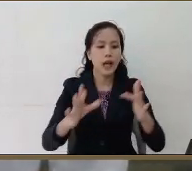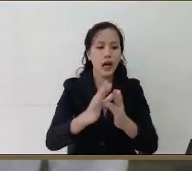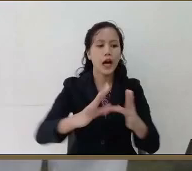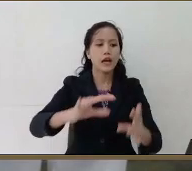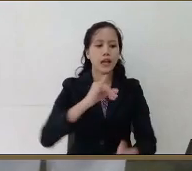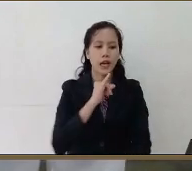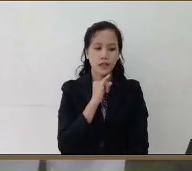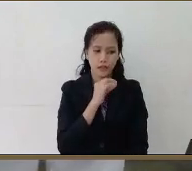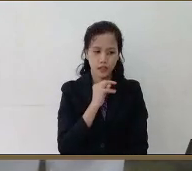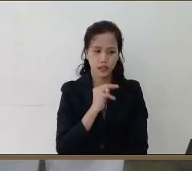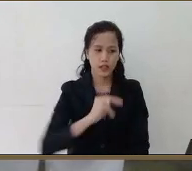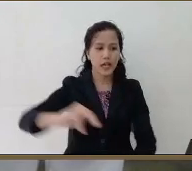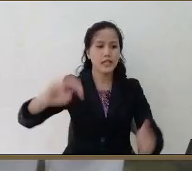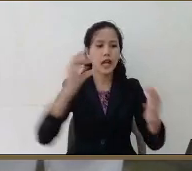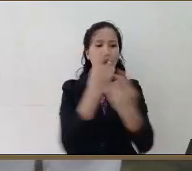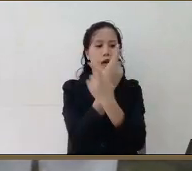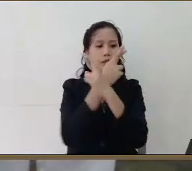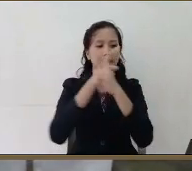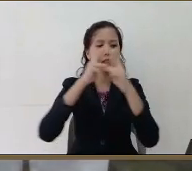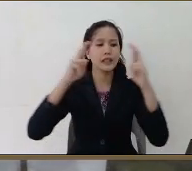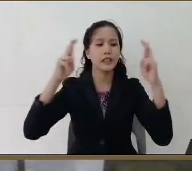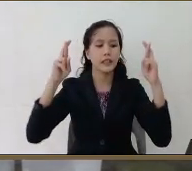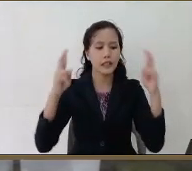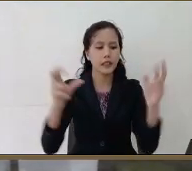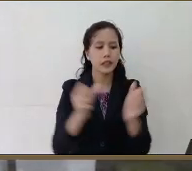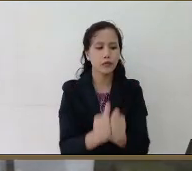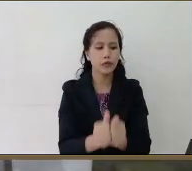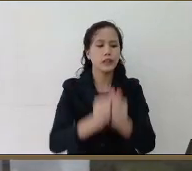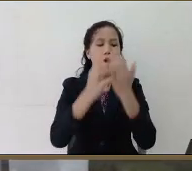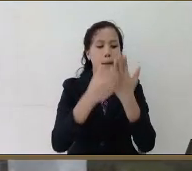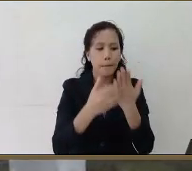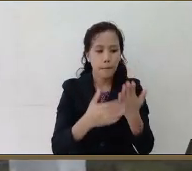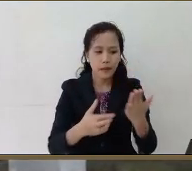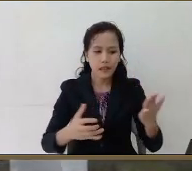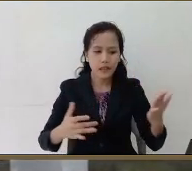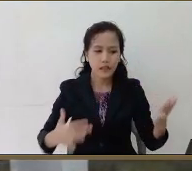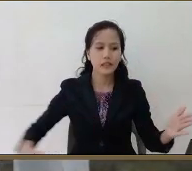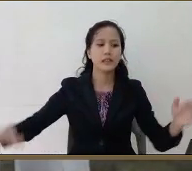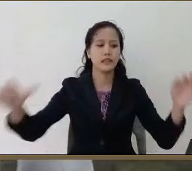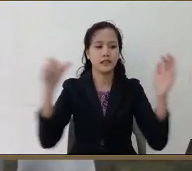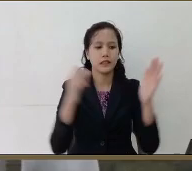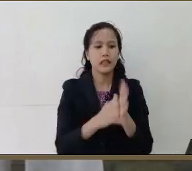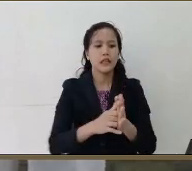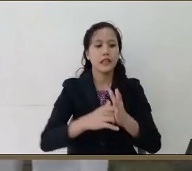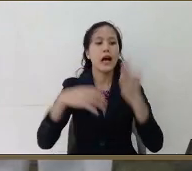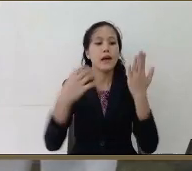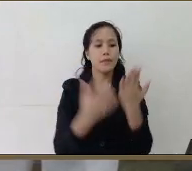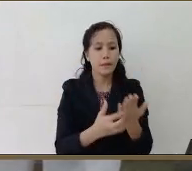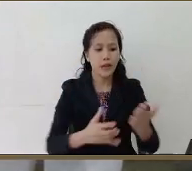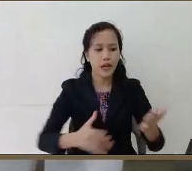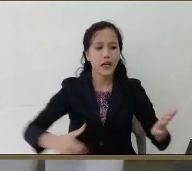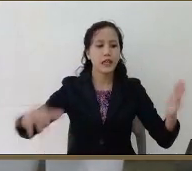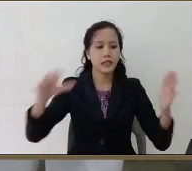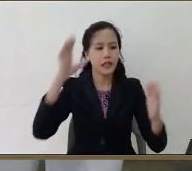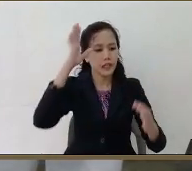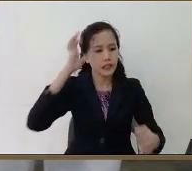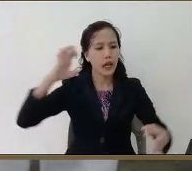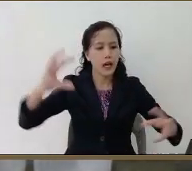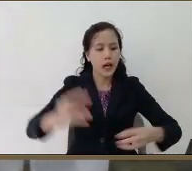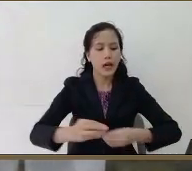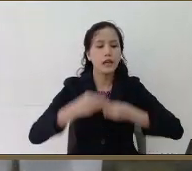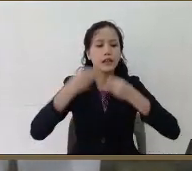the blood of Jesus, I'm redeemed. With just one drop of the blood,